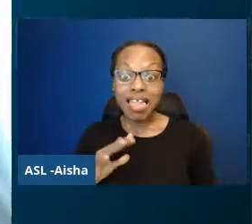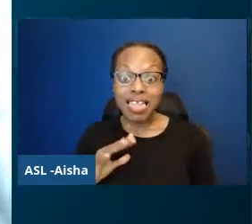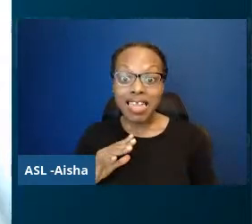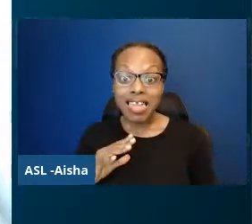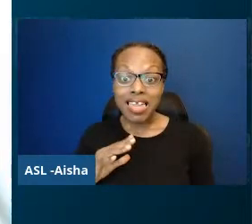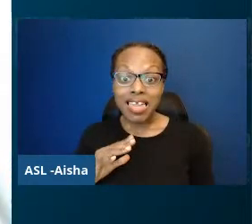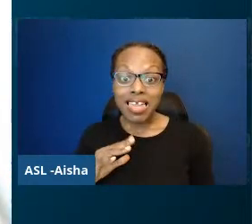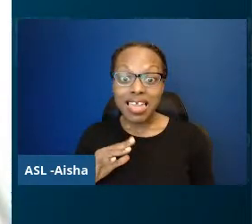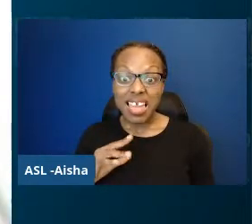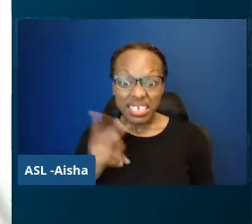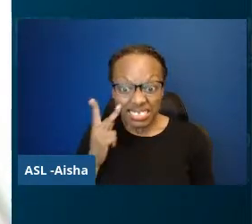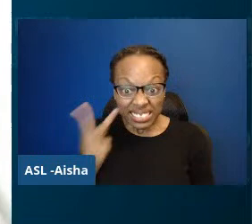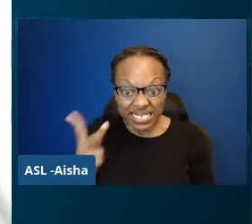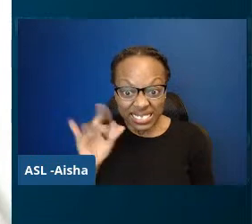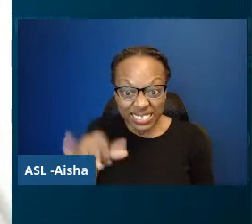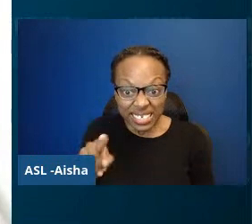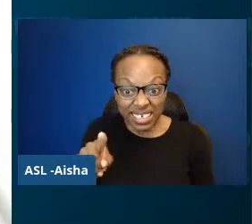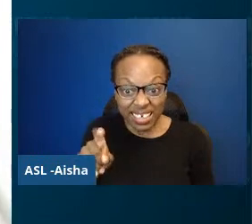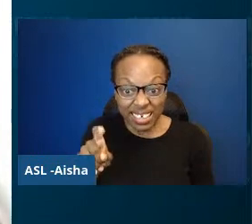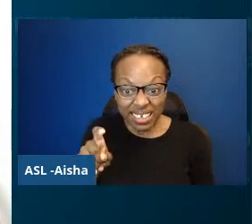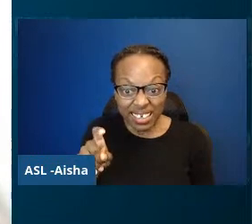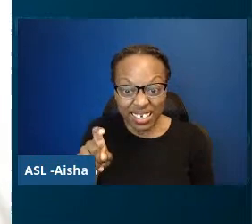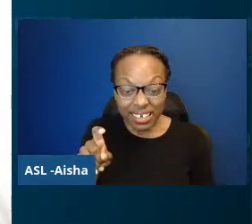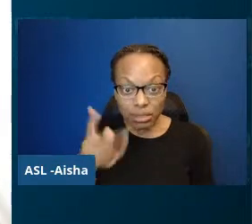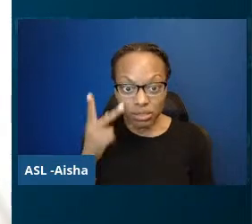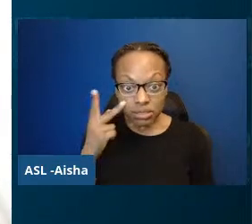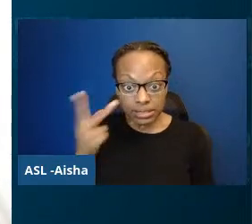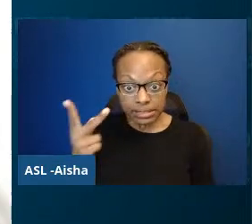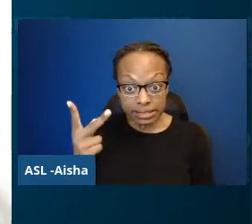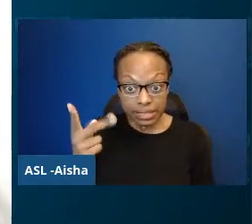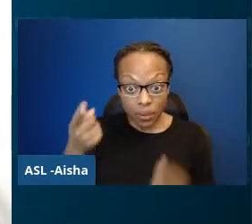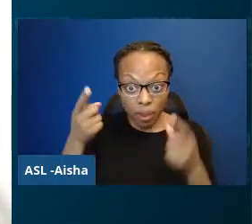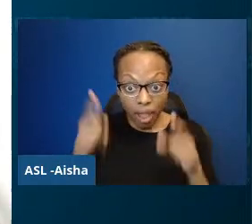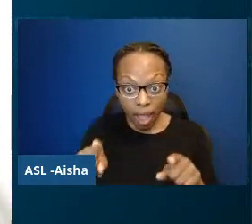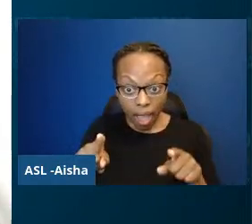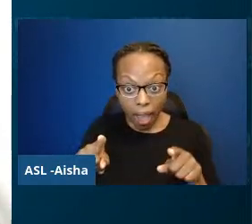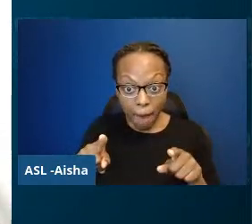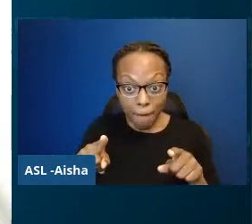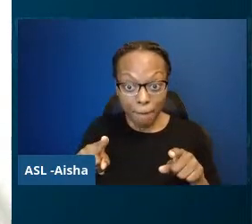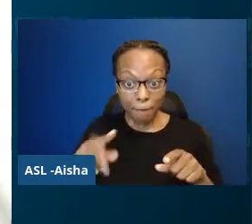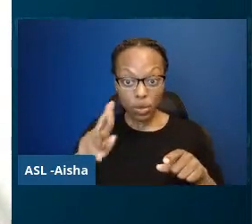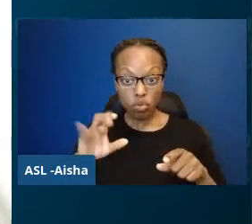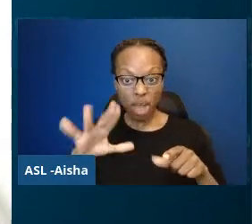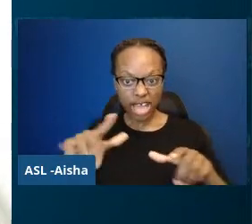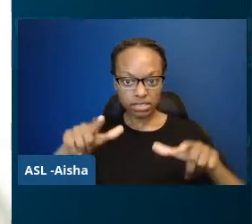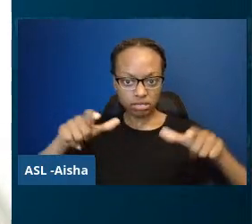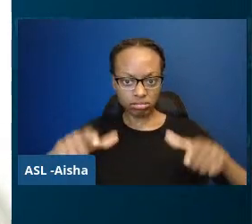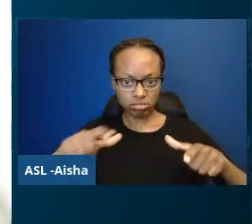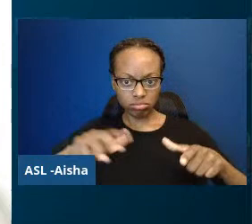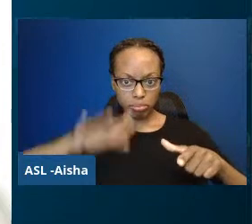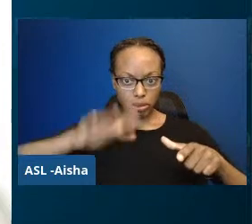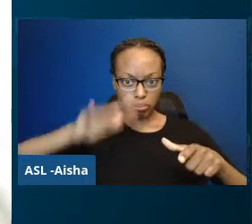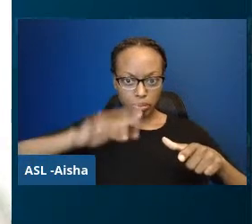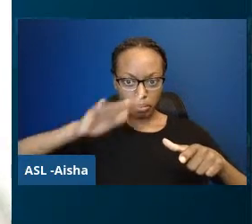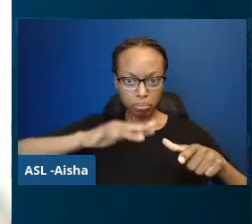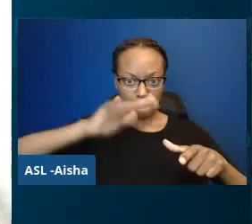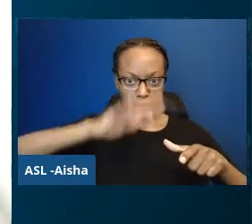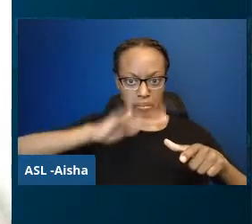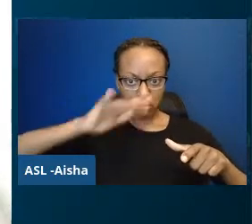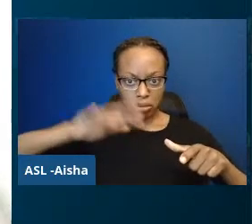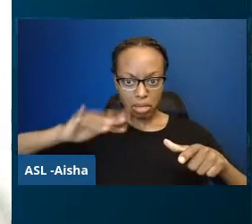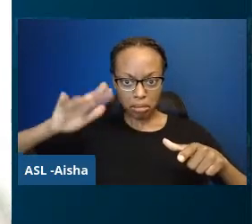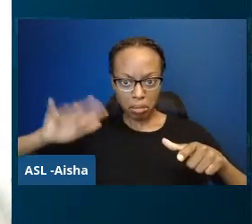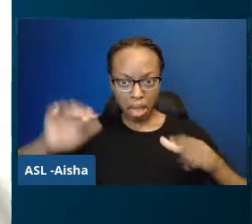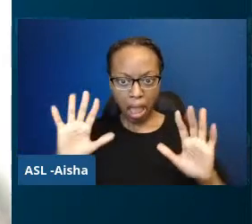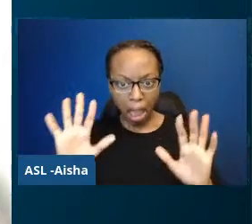Whoa, did you guys see that? Did you guys see all of the rice bouncing around? Why don't we do it